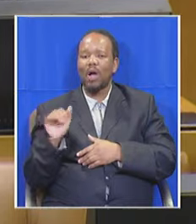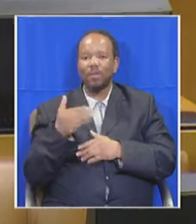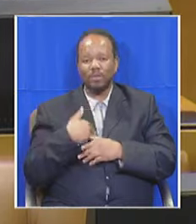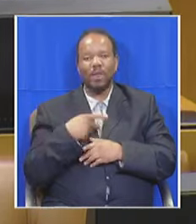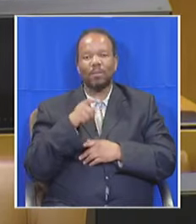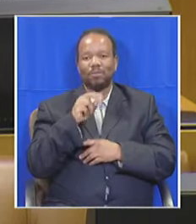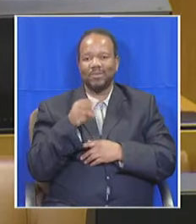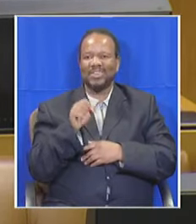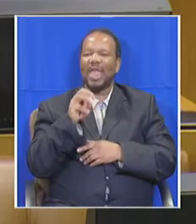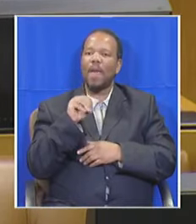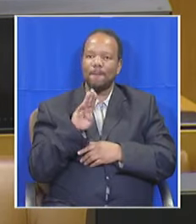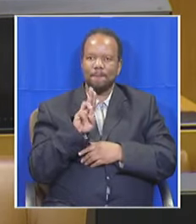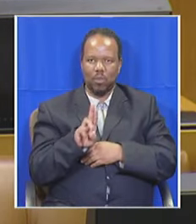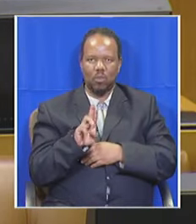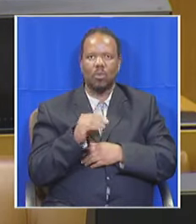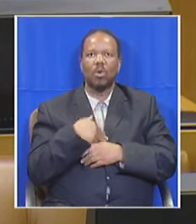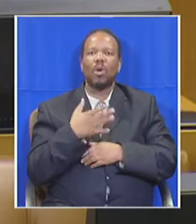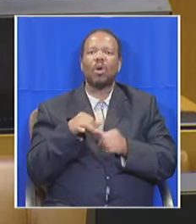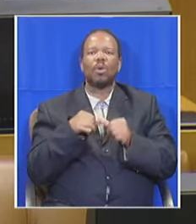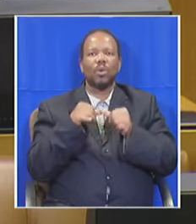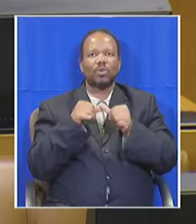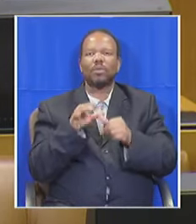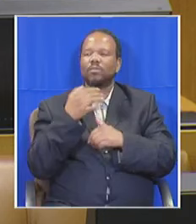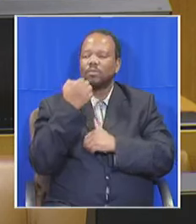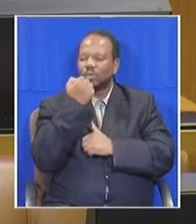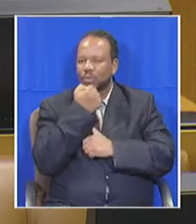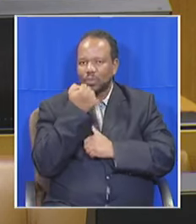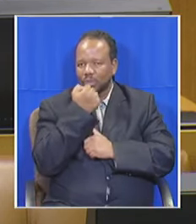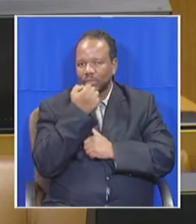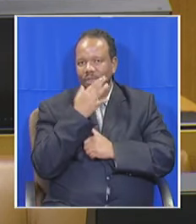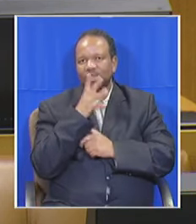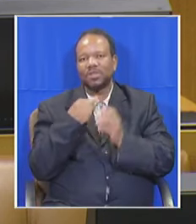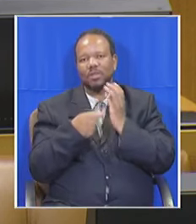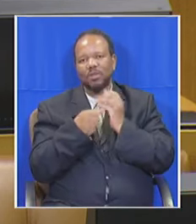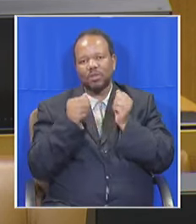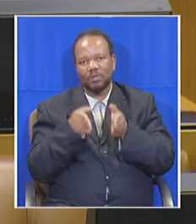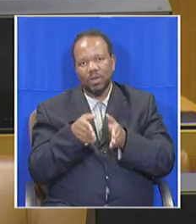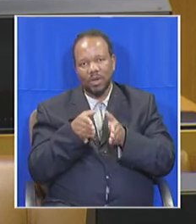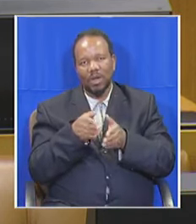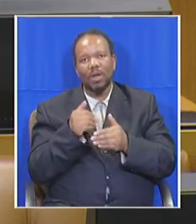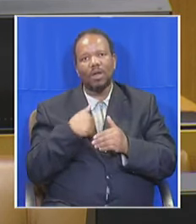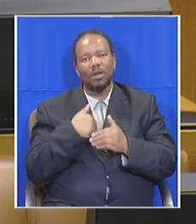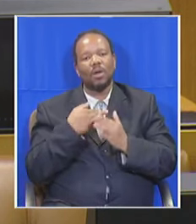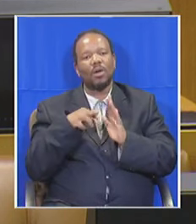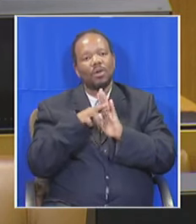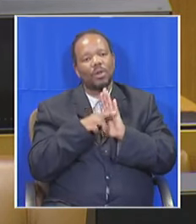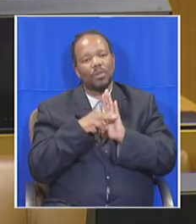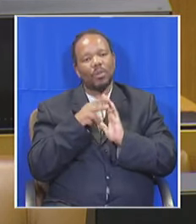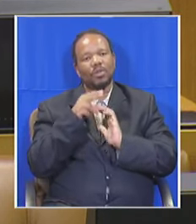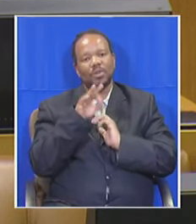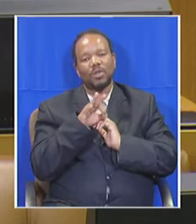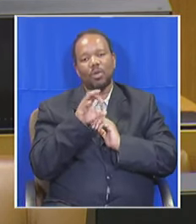I'm sorry about it. Go ahead, Honorable Member. My apologies, Deputy Speaker. I move in terms of Rule